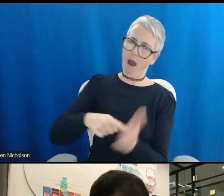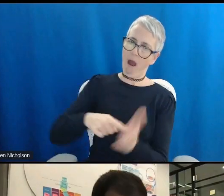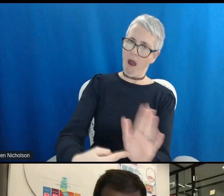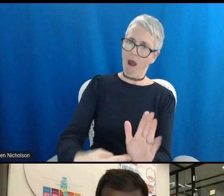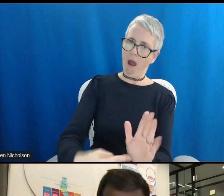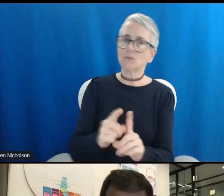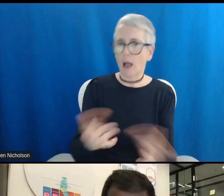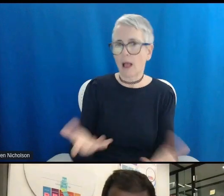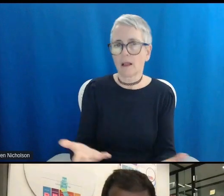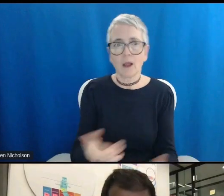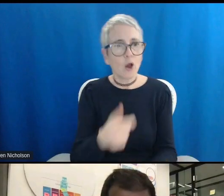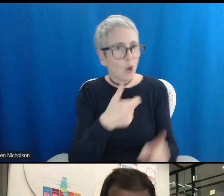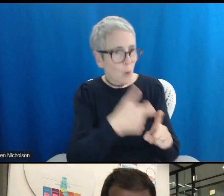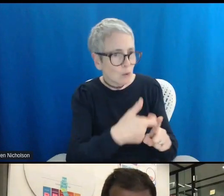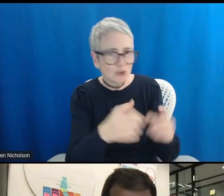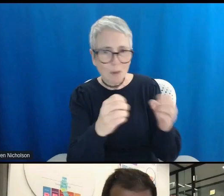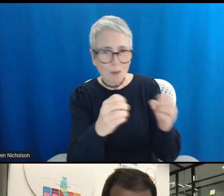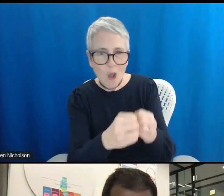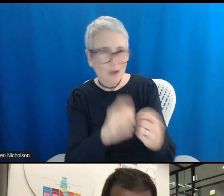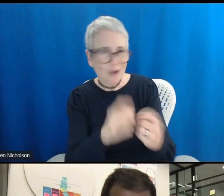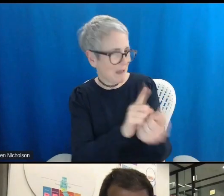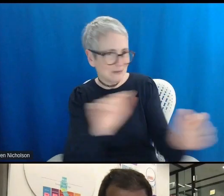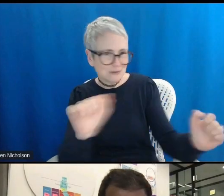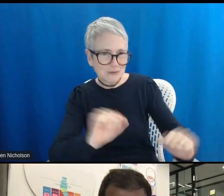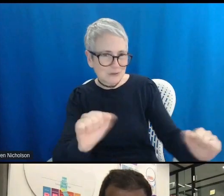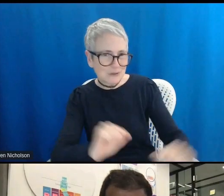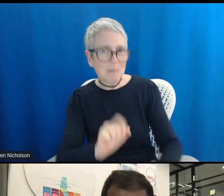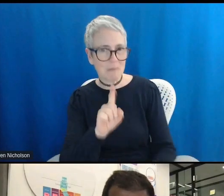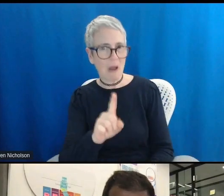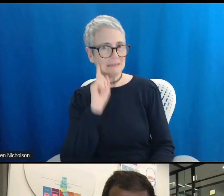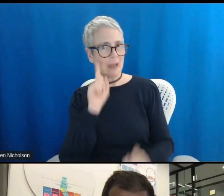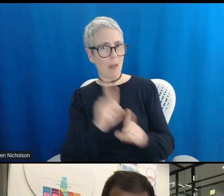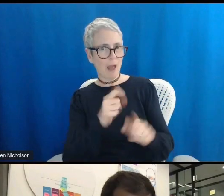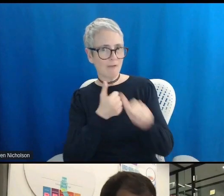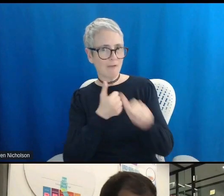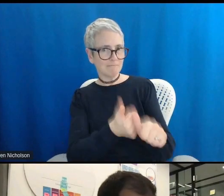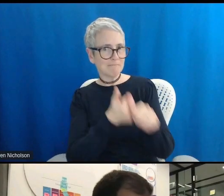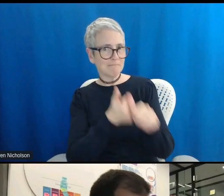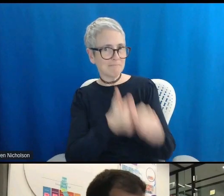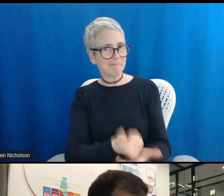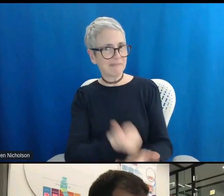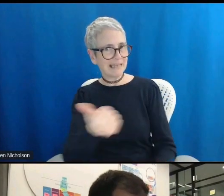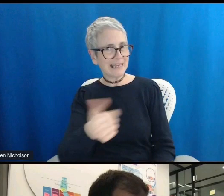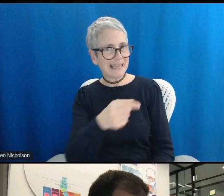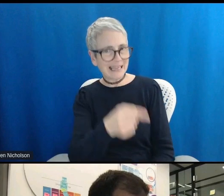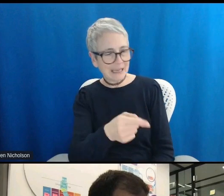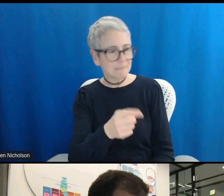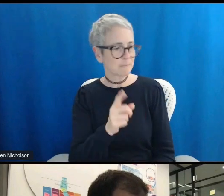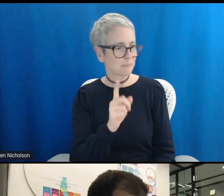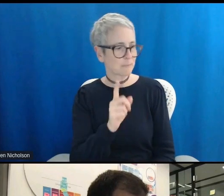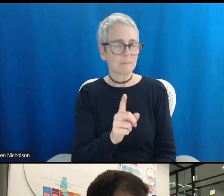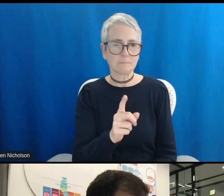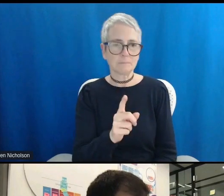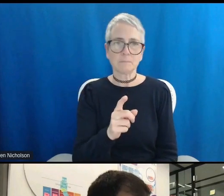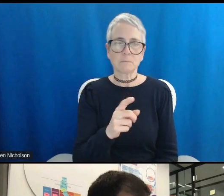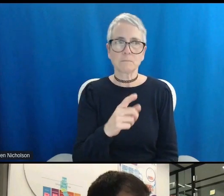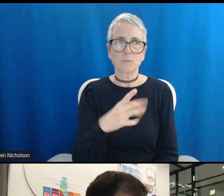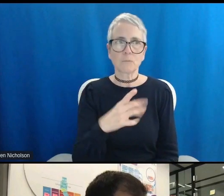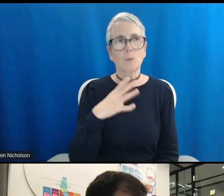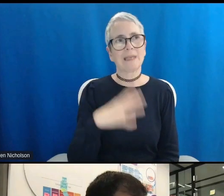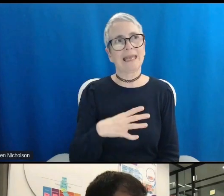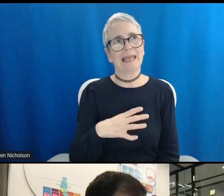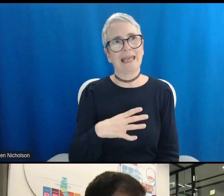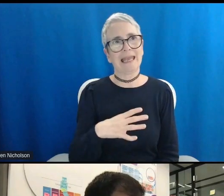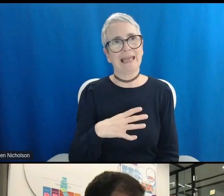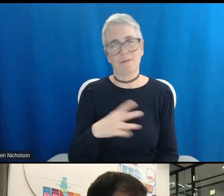haven't met you before, but you sound like a brilliant advocate and campaigner as well. But I think you need this sort of two-punch approach,